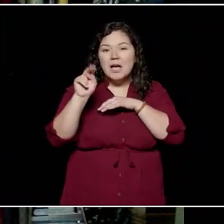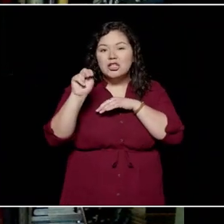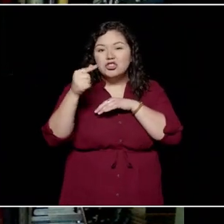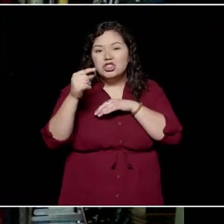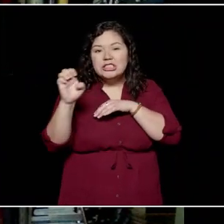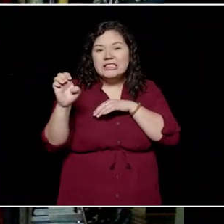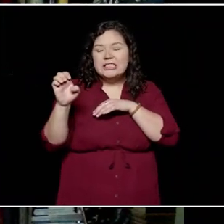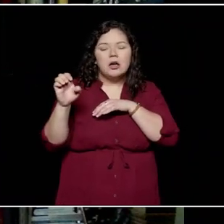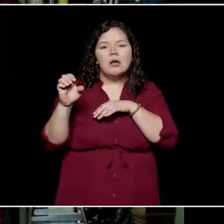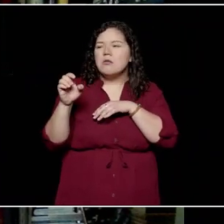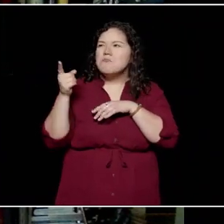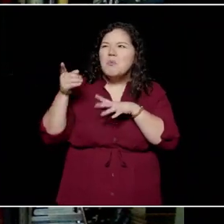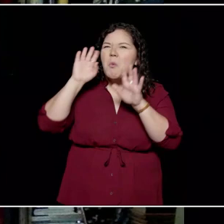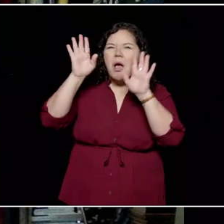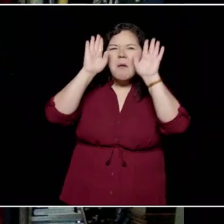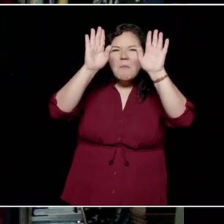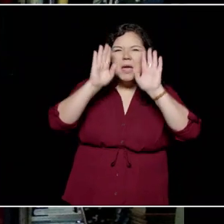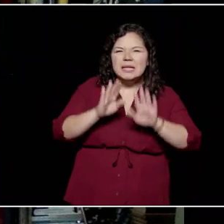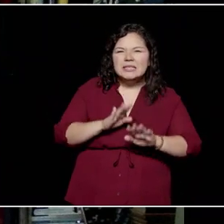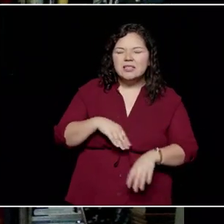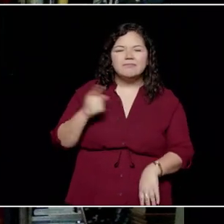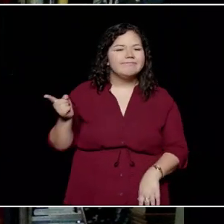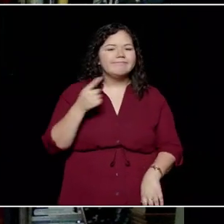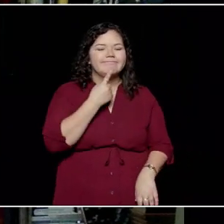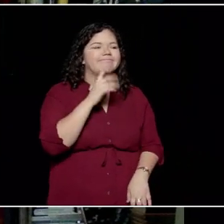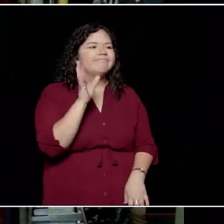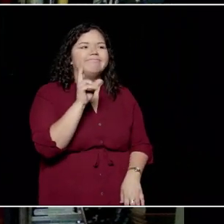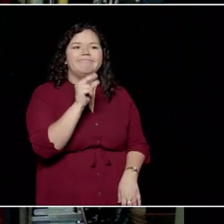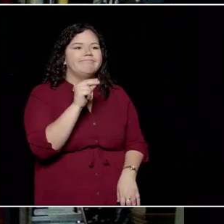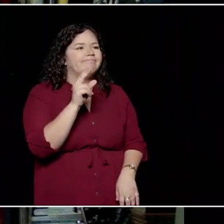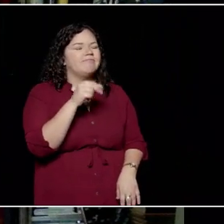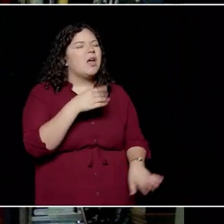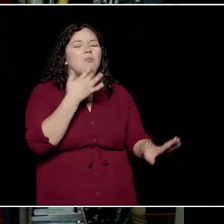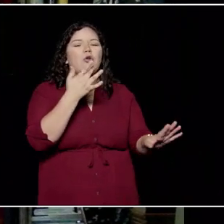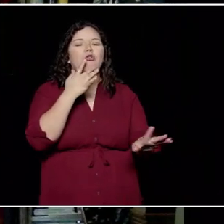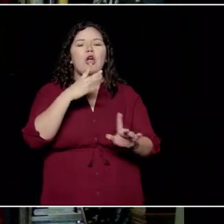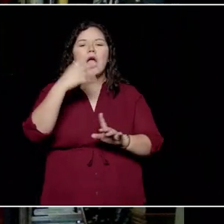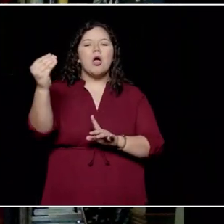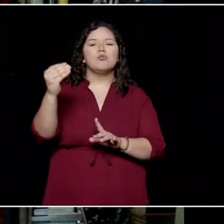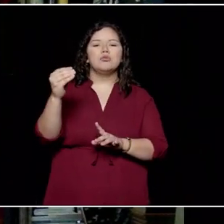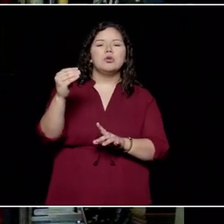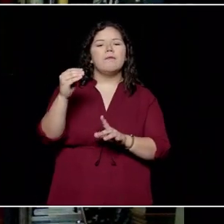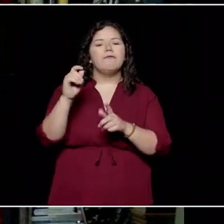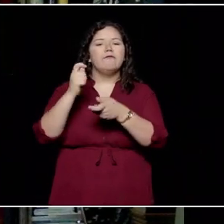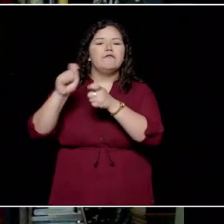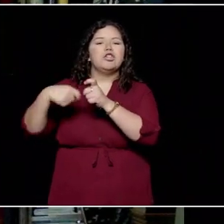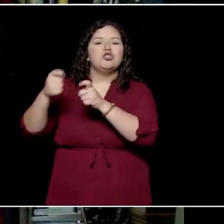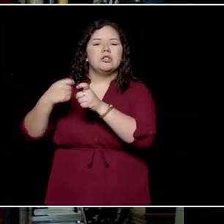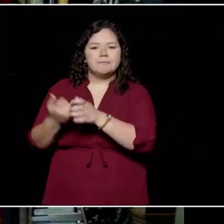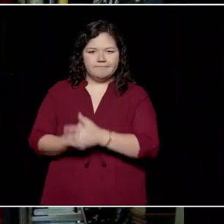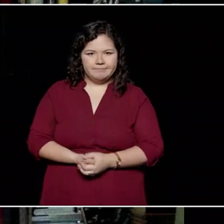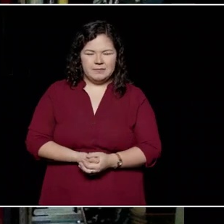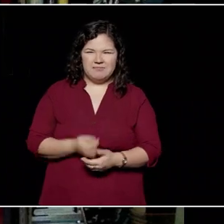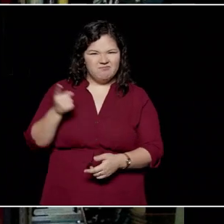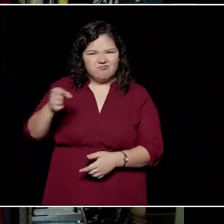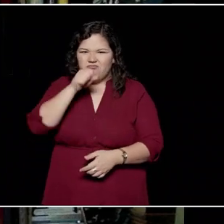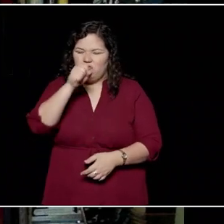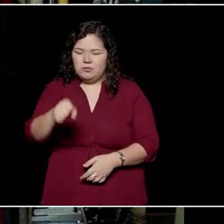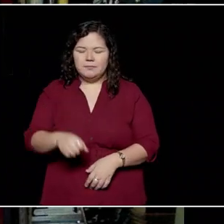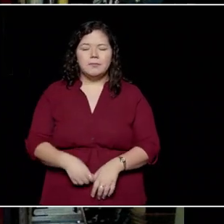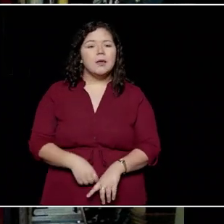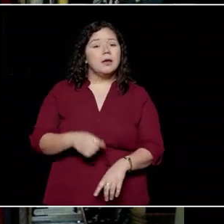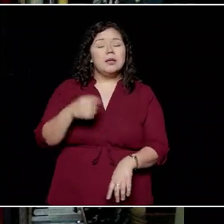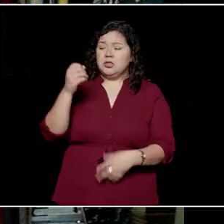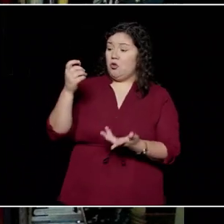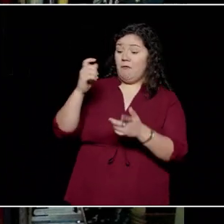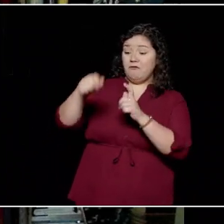I will take you sturgeon fishing. Because turns out, Hansen loves sturgeon fishing. Well, the problem with that is sturgeon fishing, while it may be